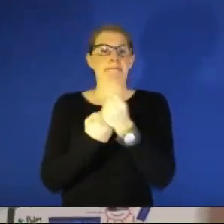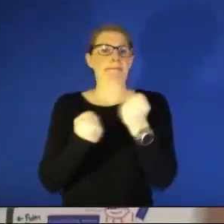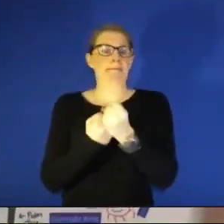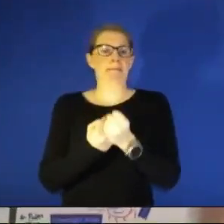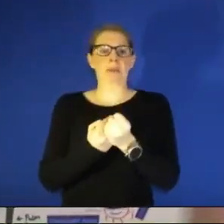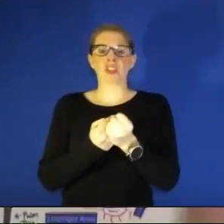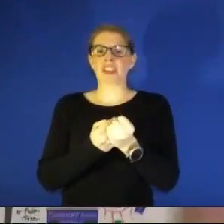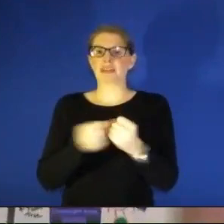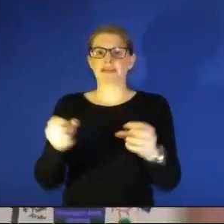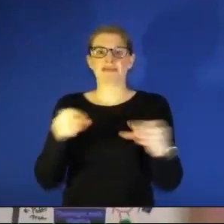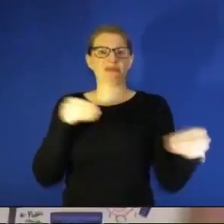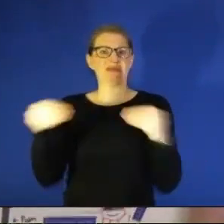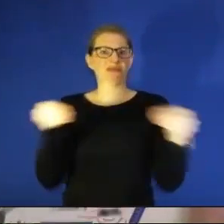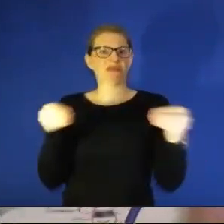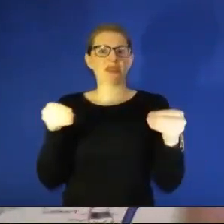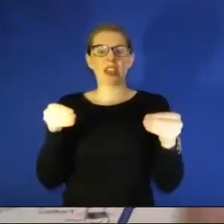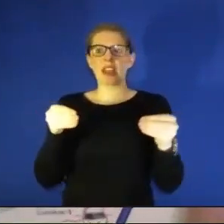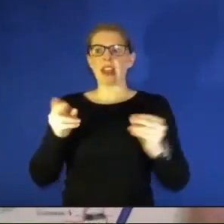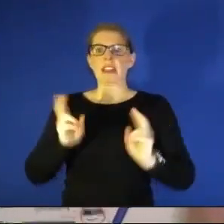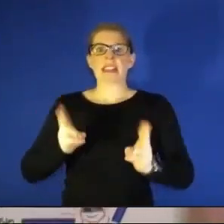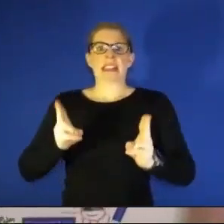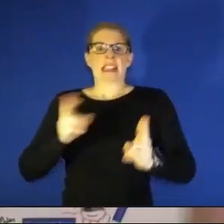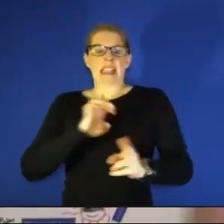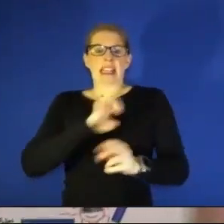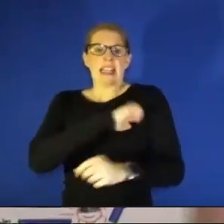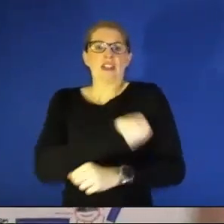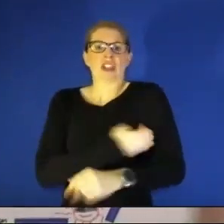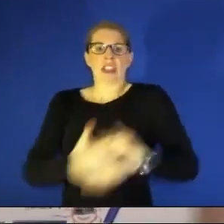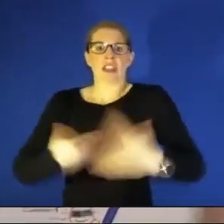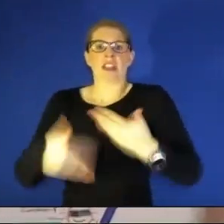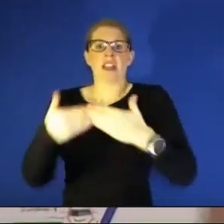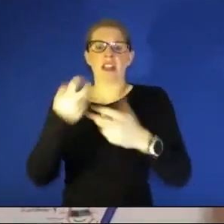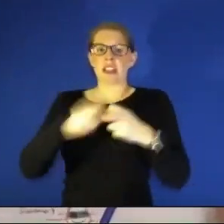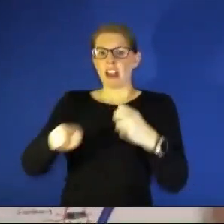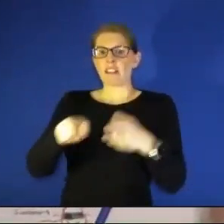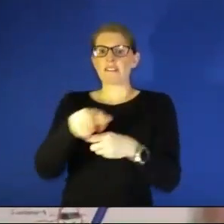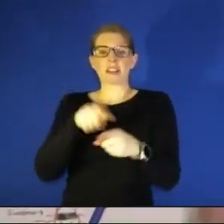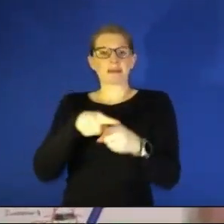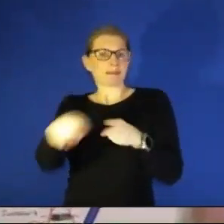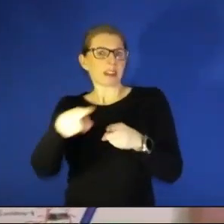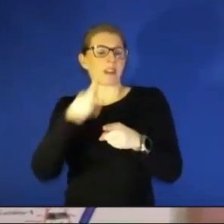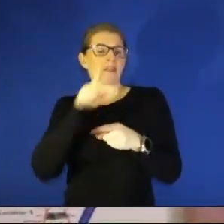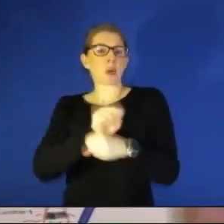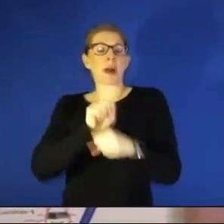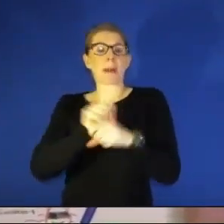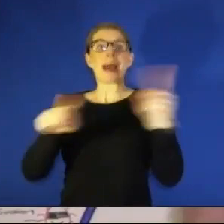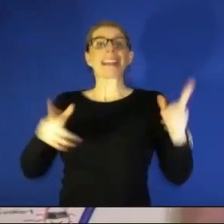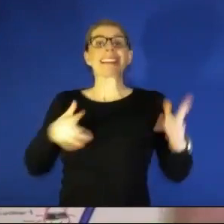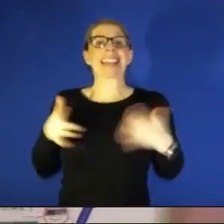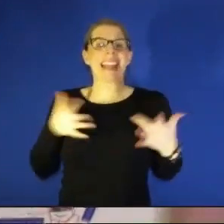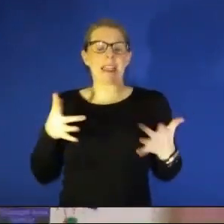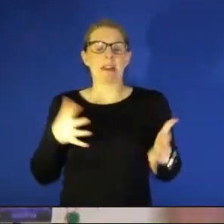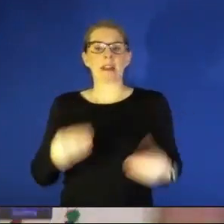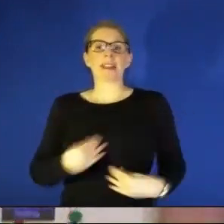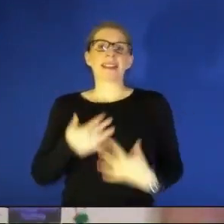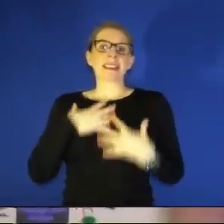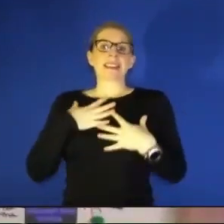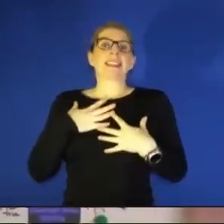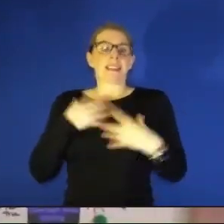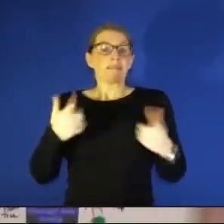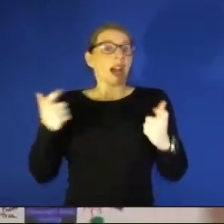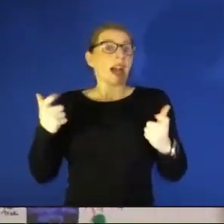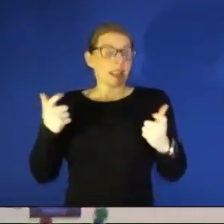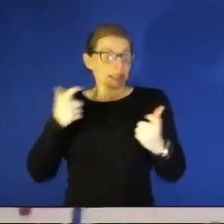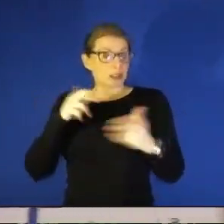It's a high-paced, high efficiency, tough area to work in, but it is so exciting and so rewarding so quickly. So it's a great place to